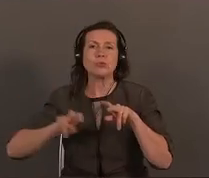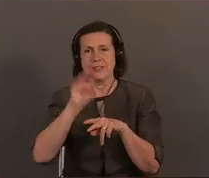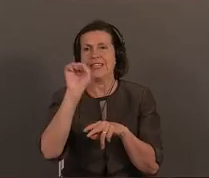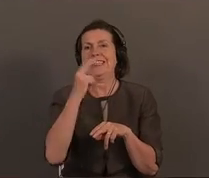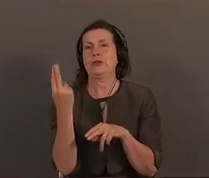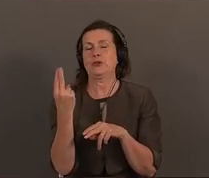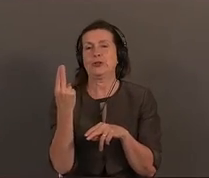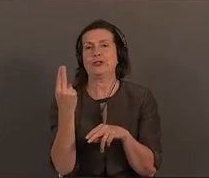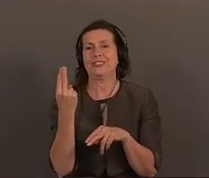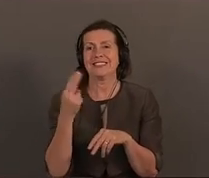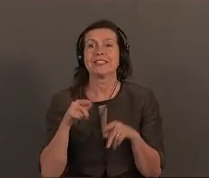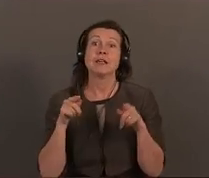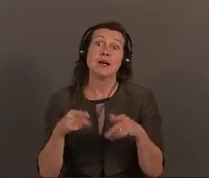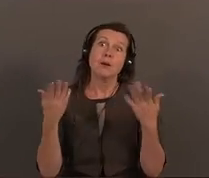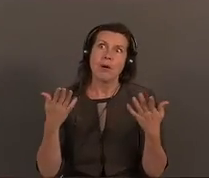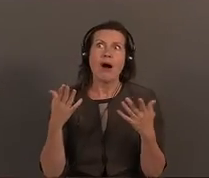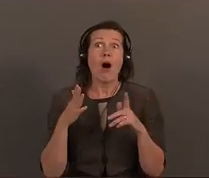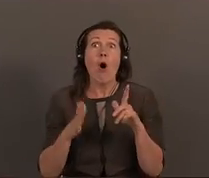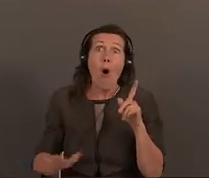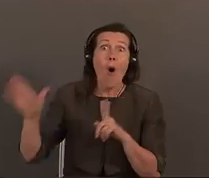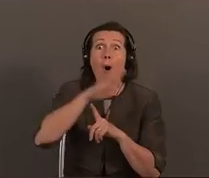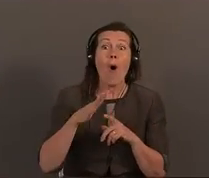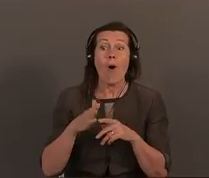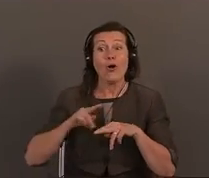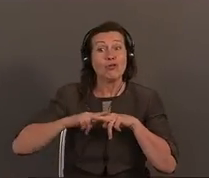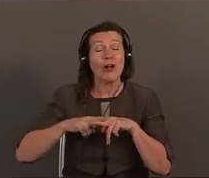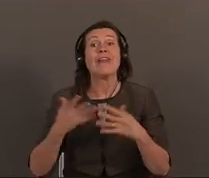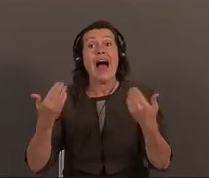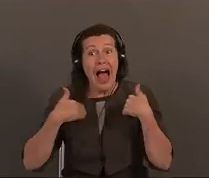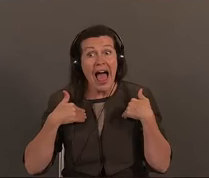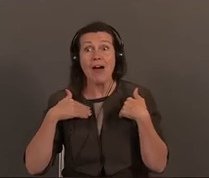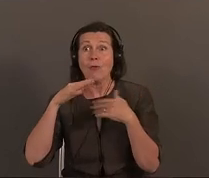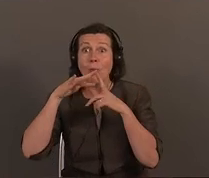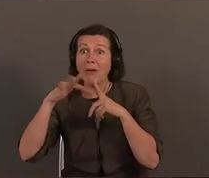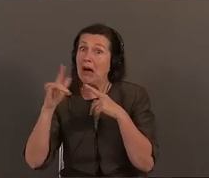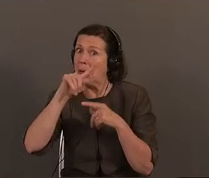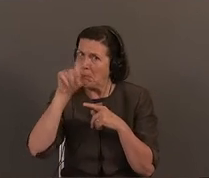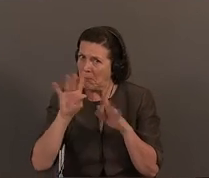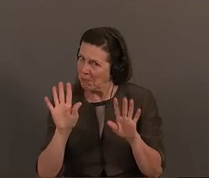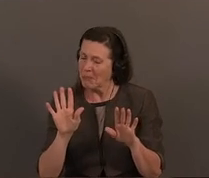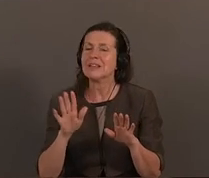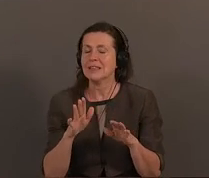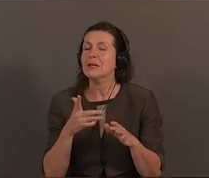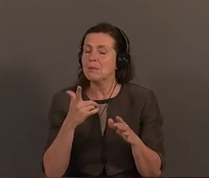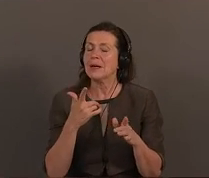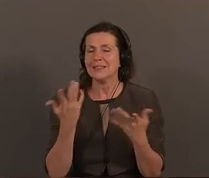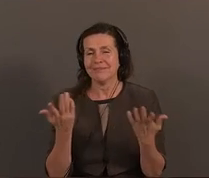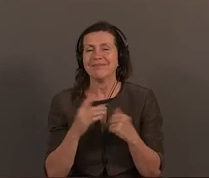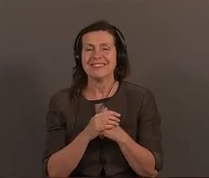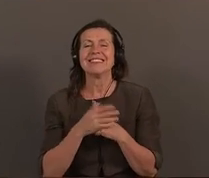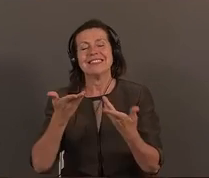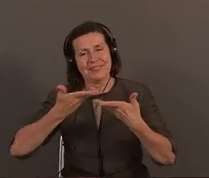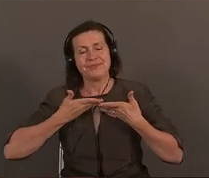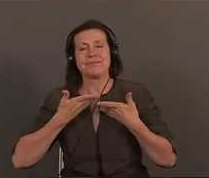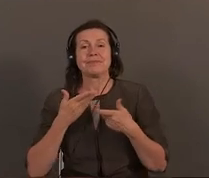all trains are not equipped with the proper Wi-Fi system. So,